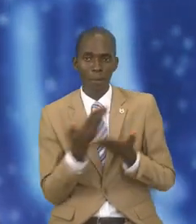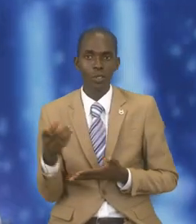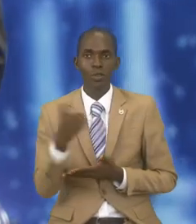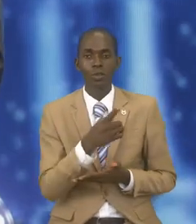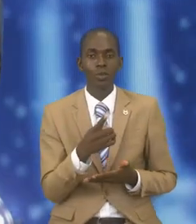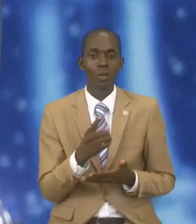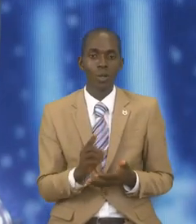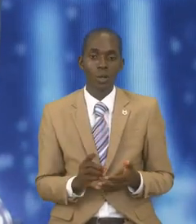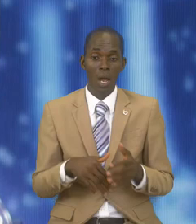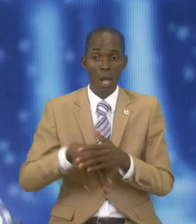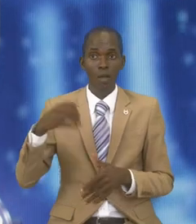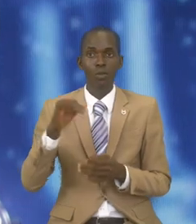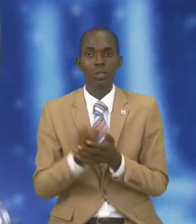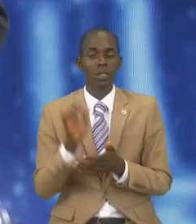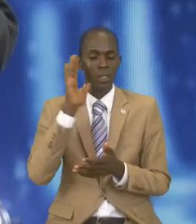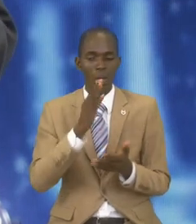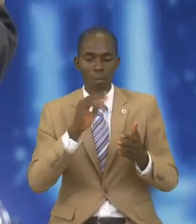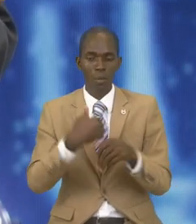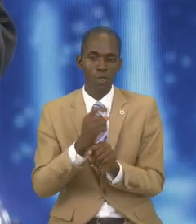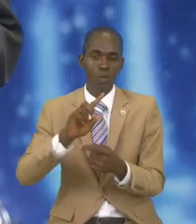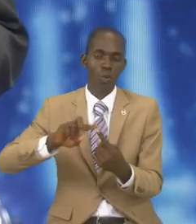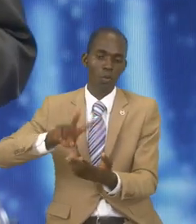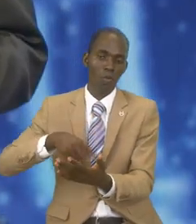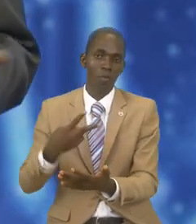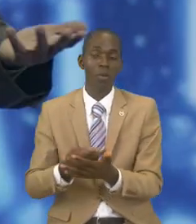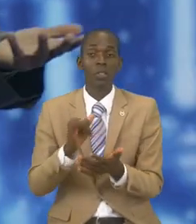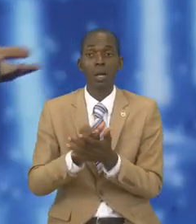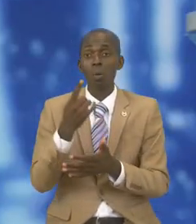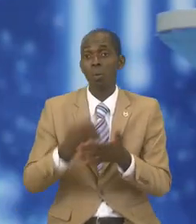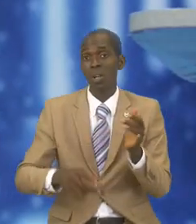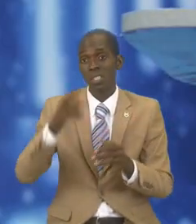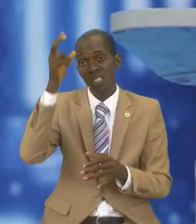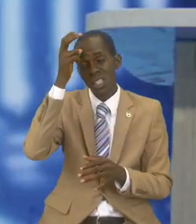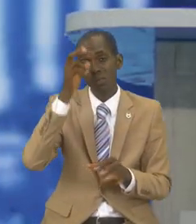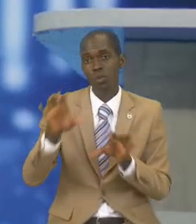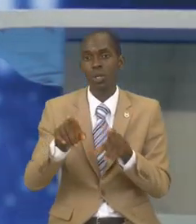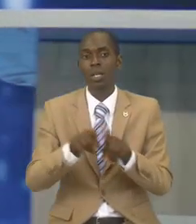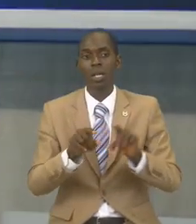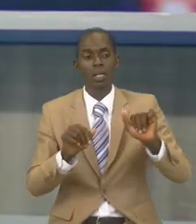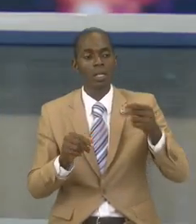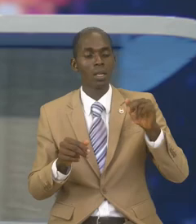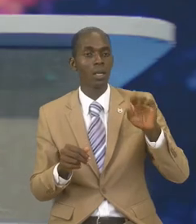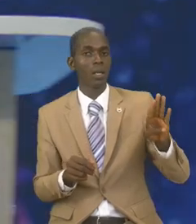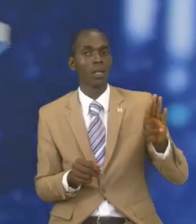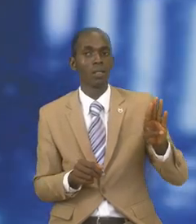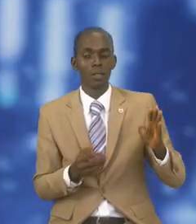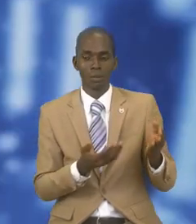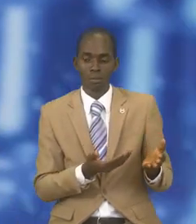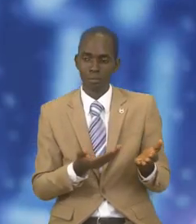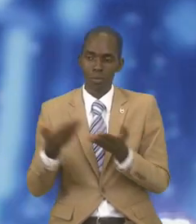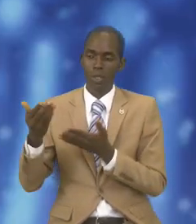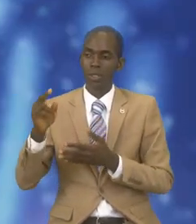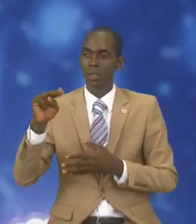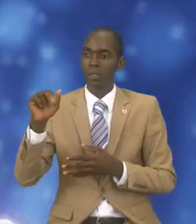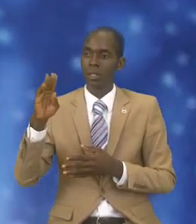that he can set you down. That's what the devil does, like Ahab. Set Naboth on